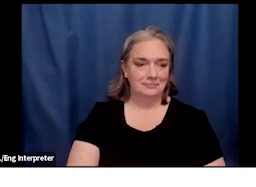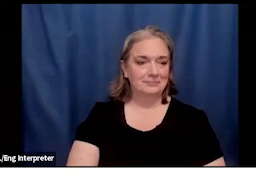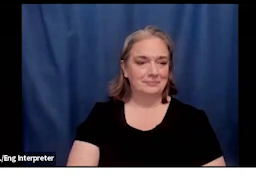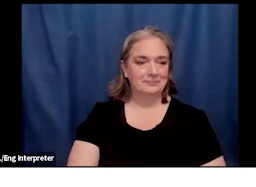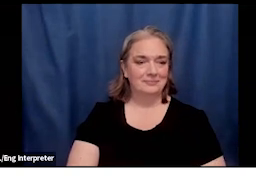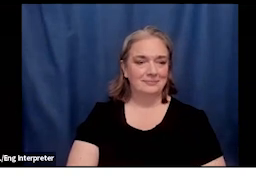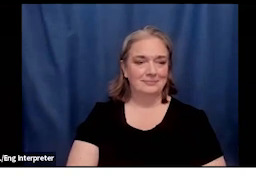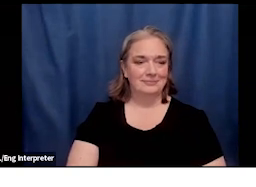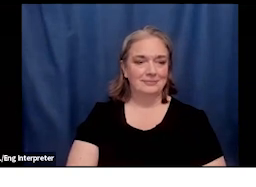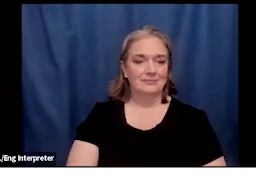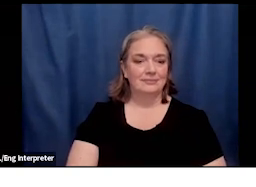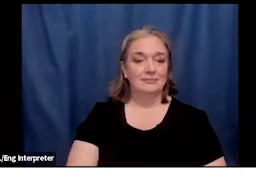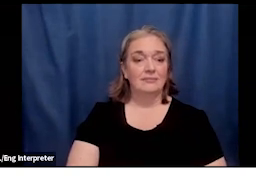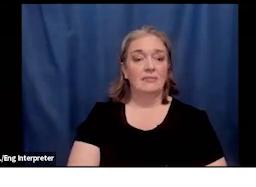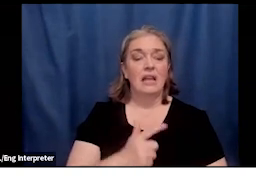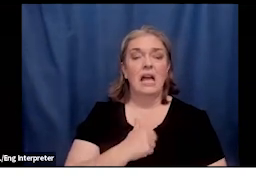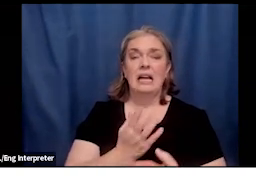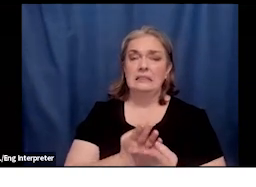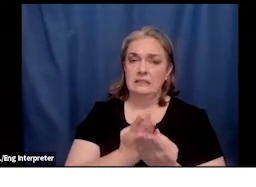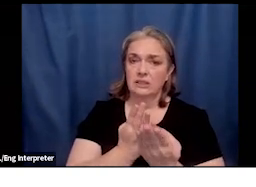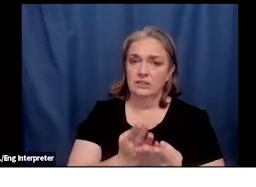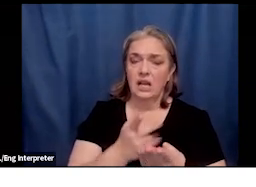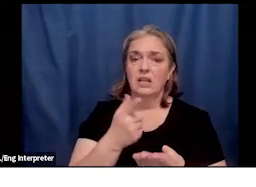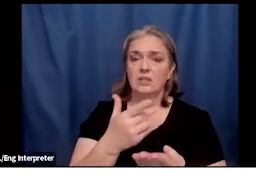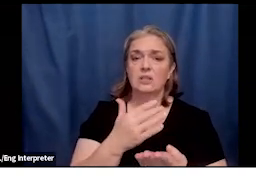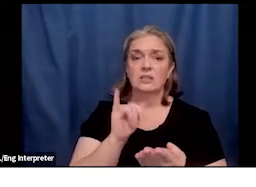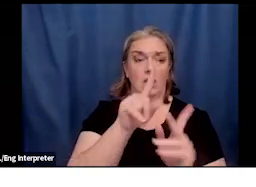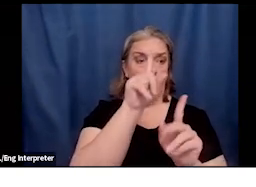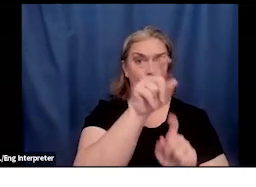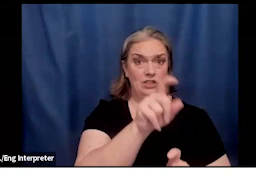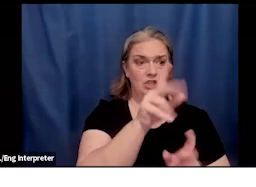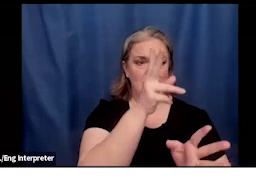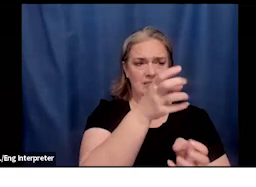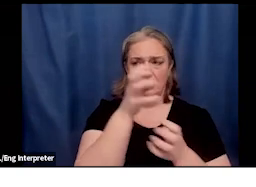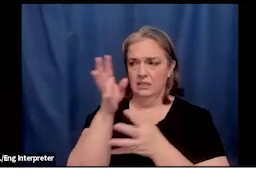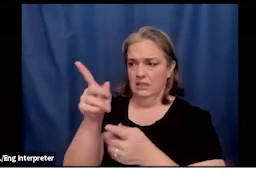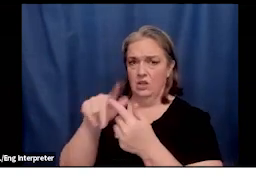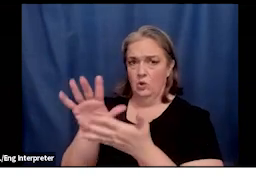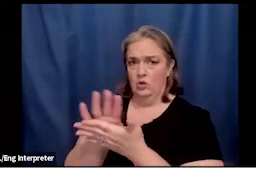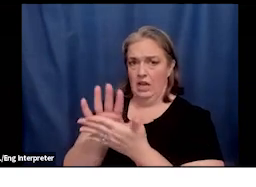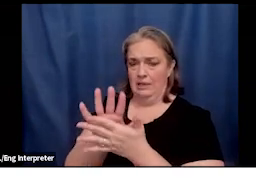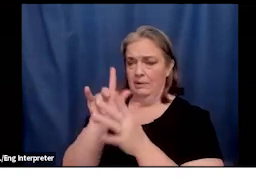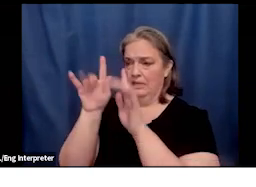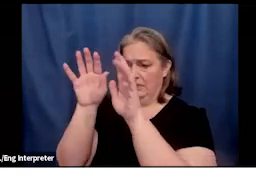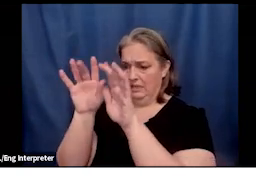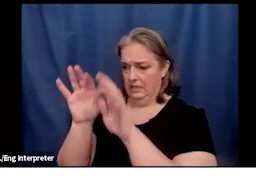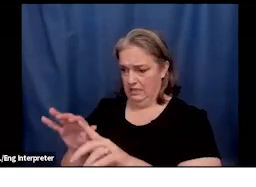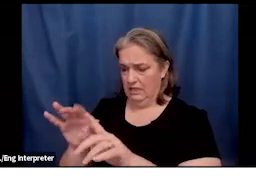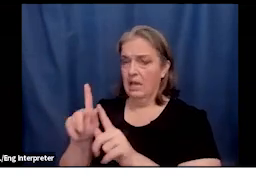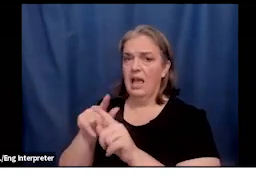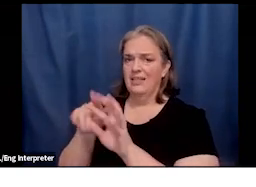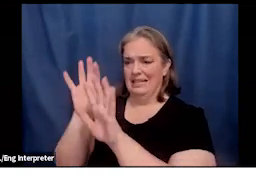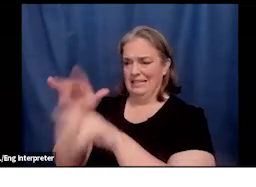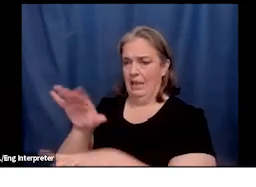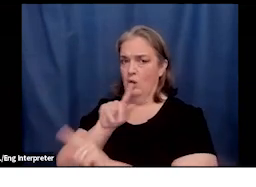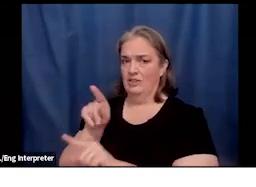I would encourage you to draft your answers in a document before beginning the Unigrants application. You can always save and come back to your application,